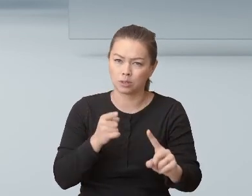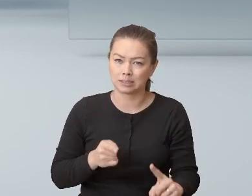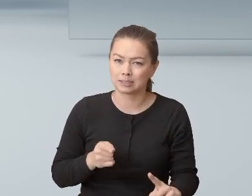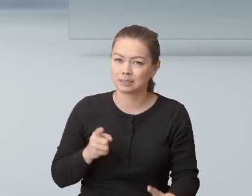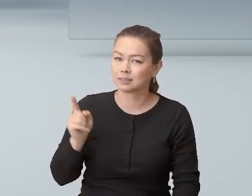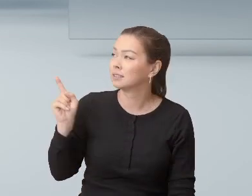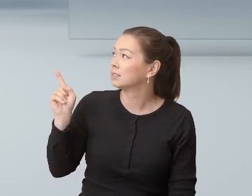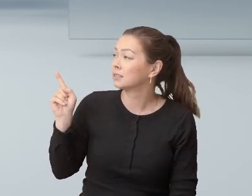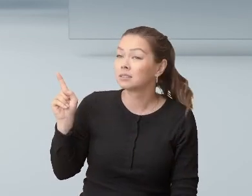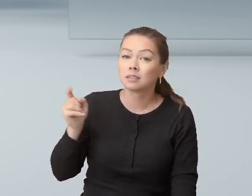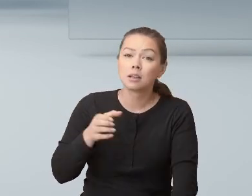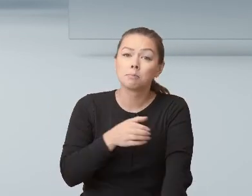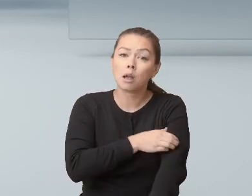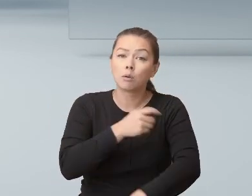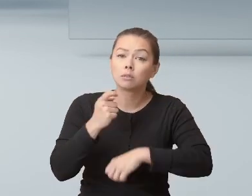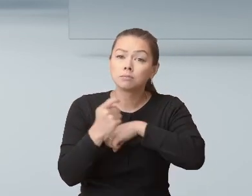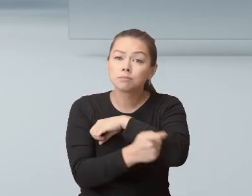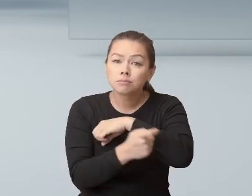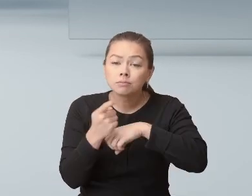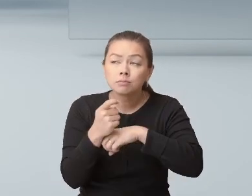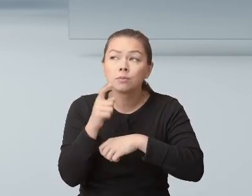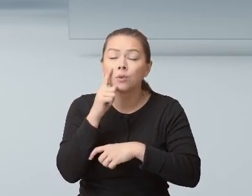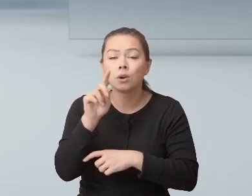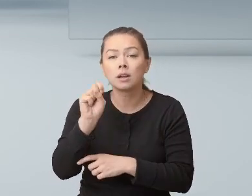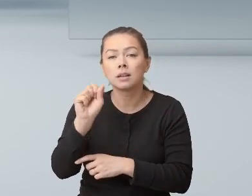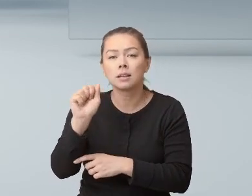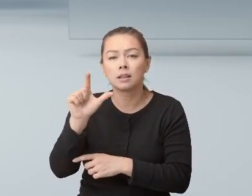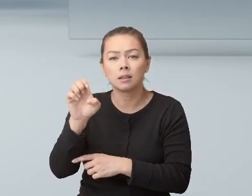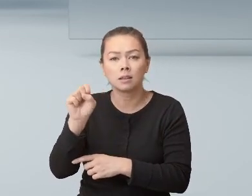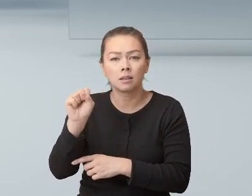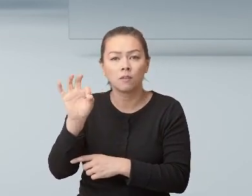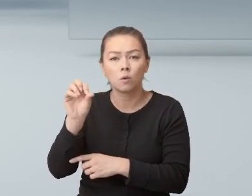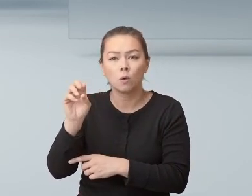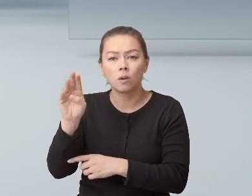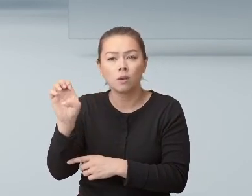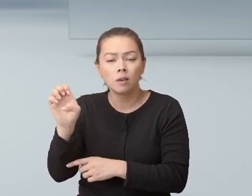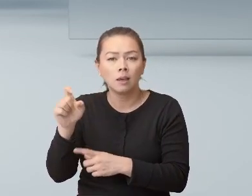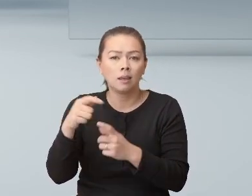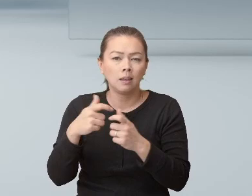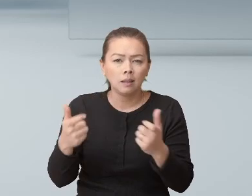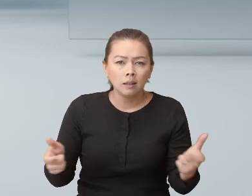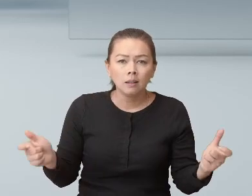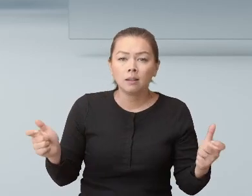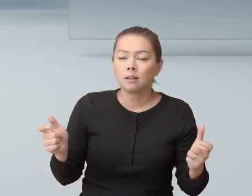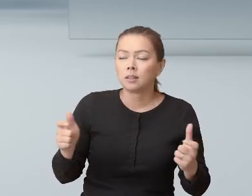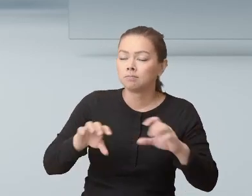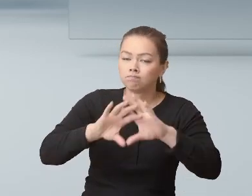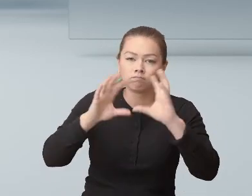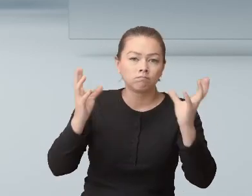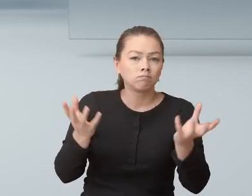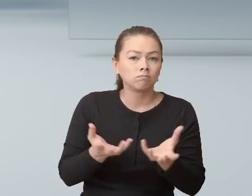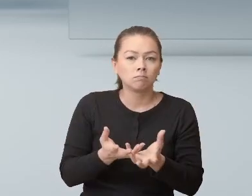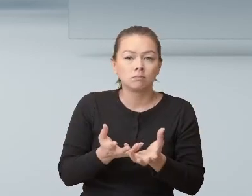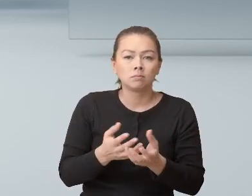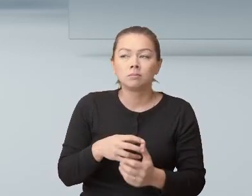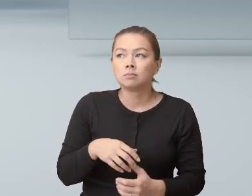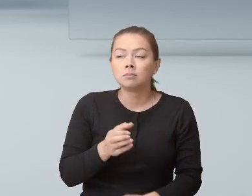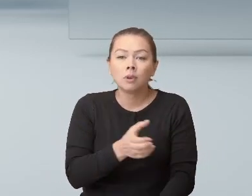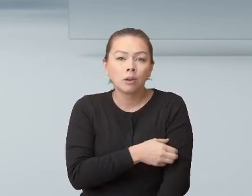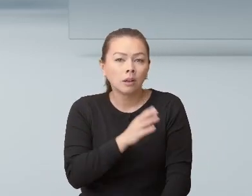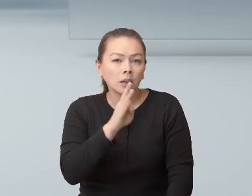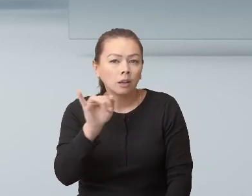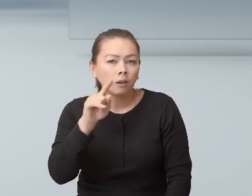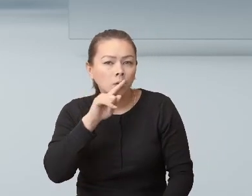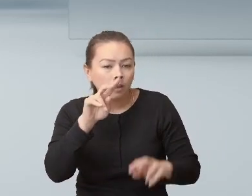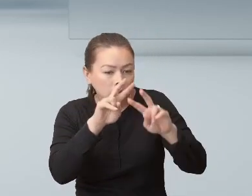endpoints with Power Automate for Salesforce, for Marketo, all kinds of other things, right? Power BI for analytics, Insight